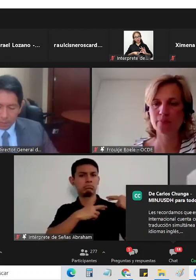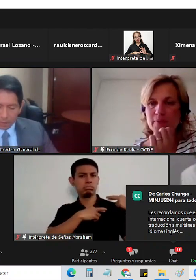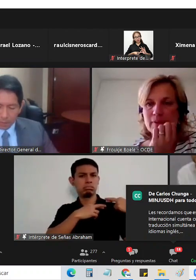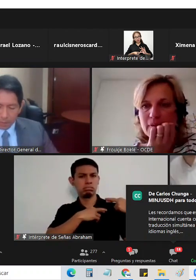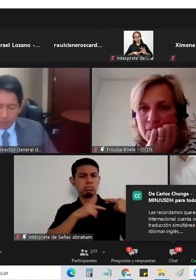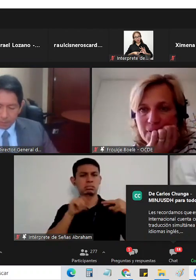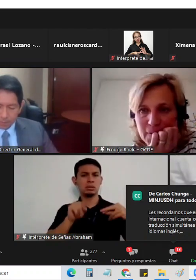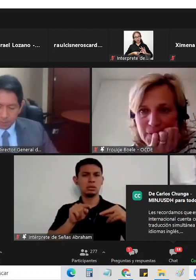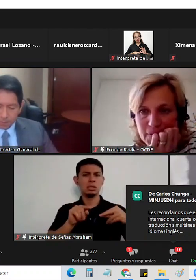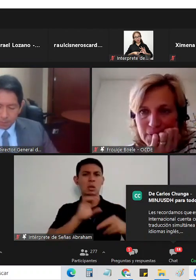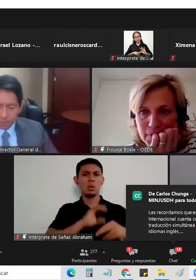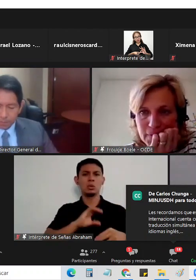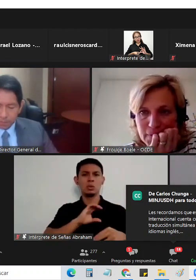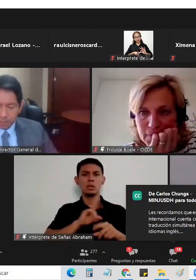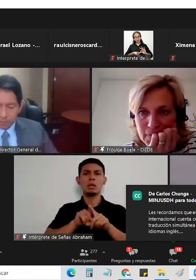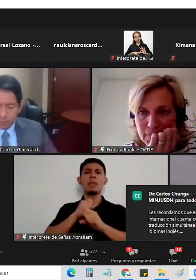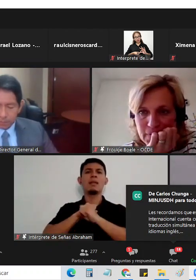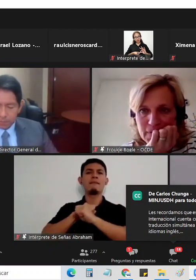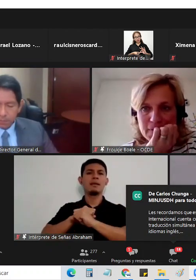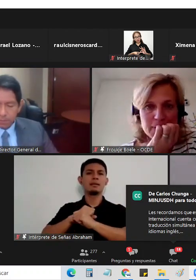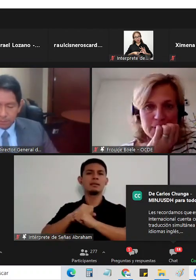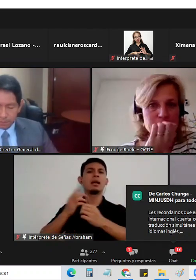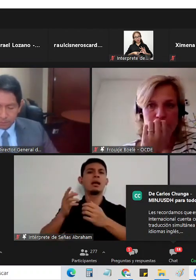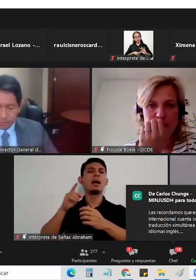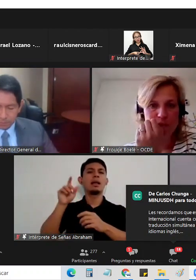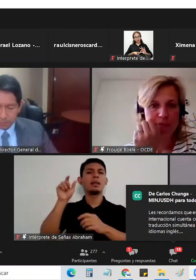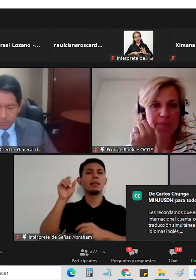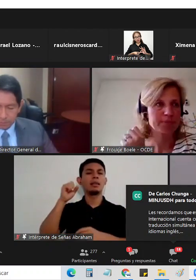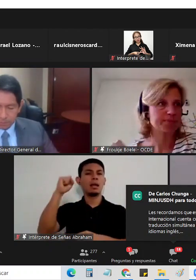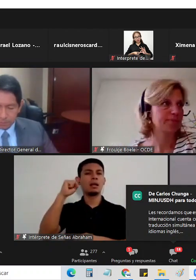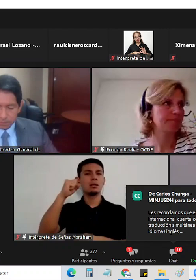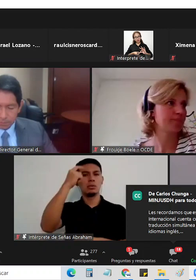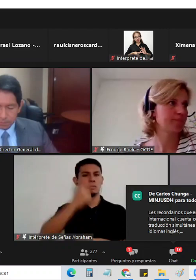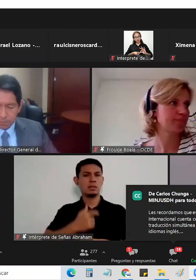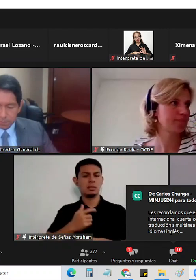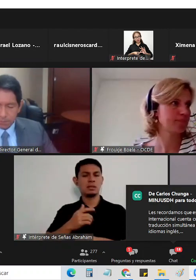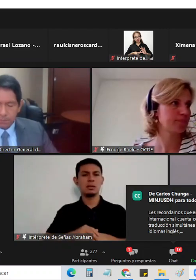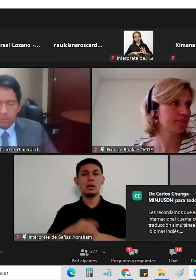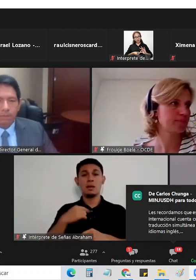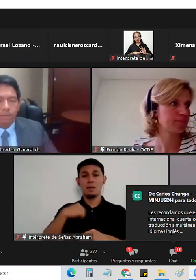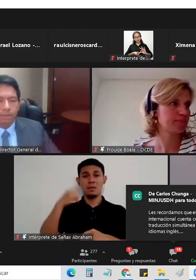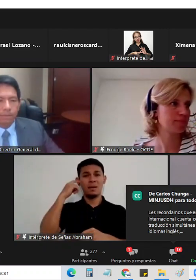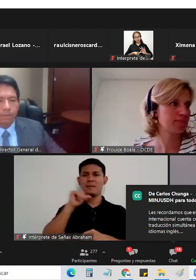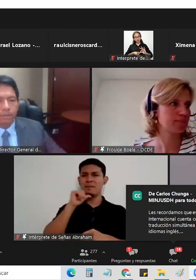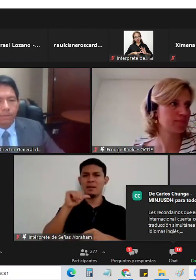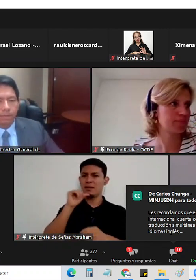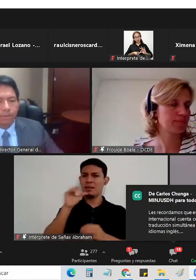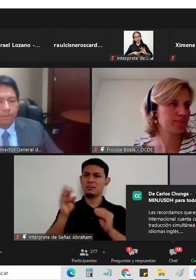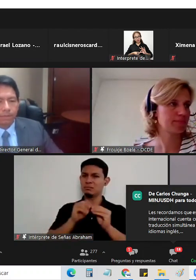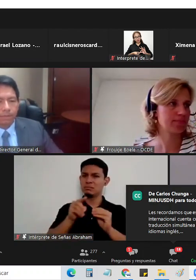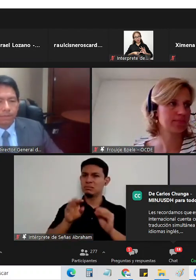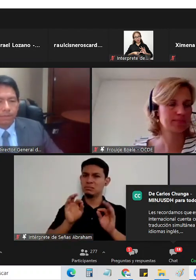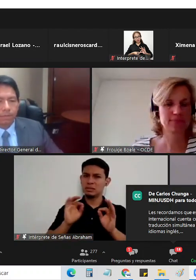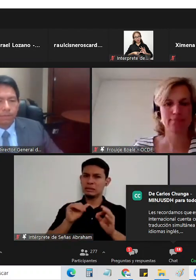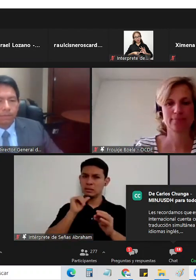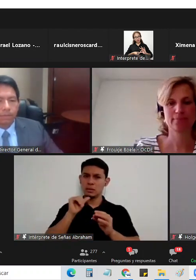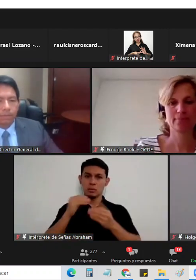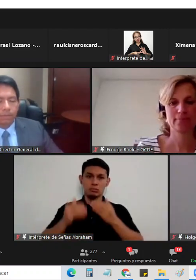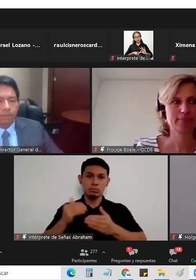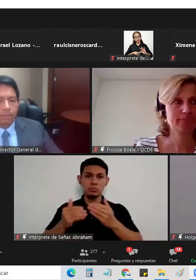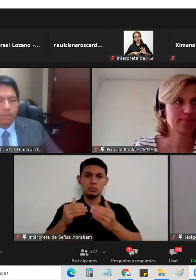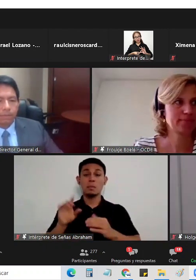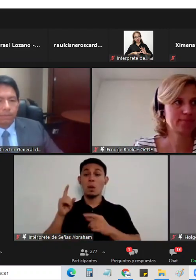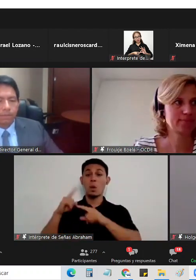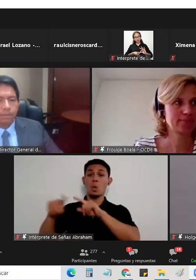responsible business conduct including the defenders of human rights i think it's an important role that has been tackled as